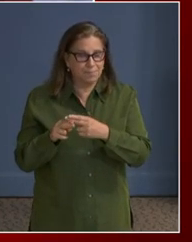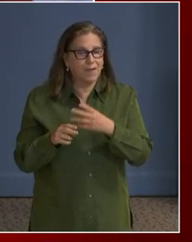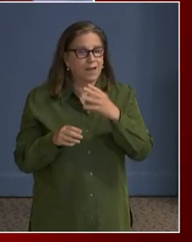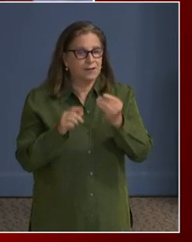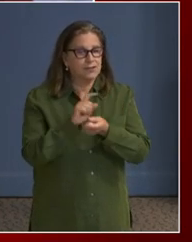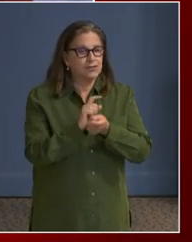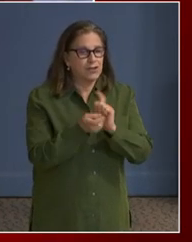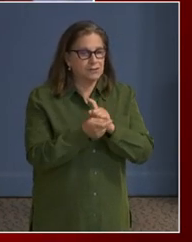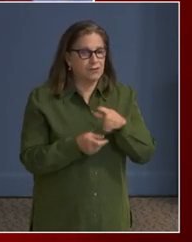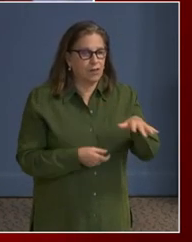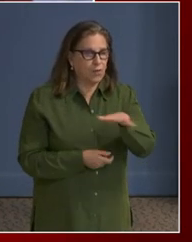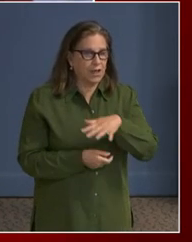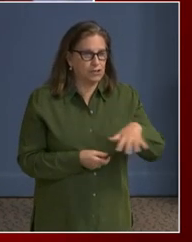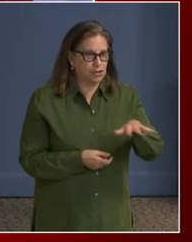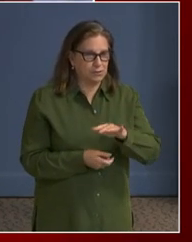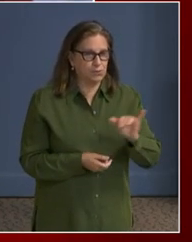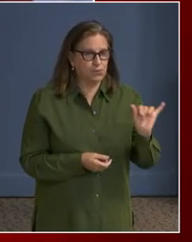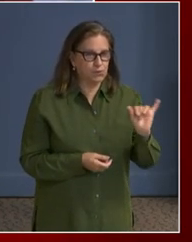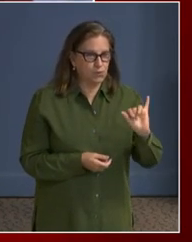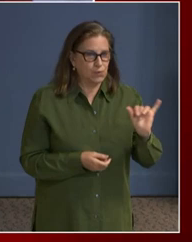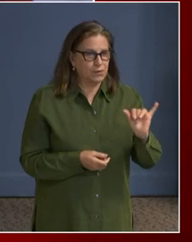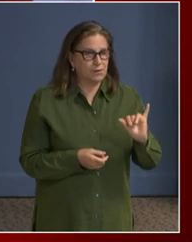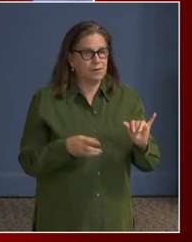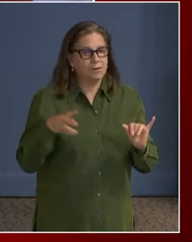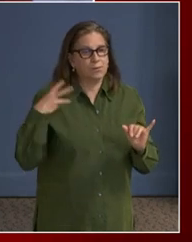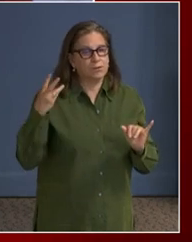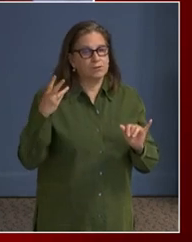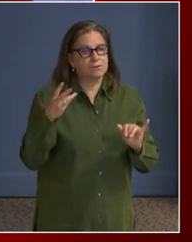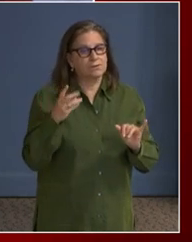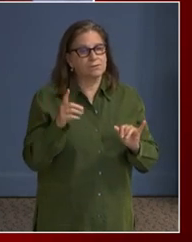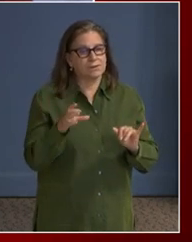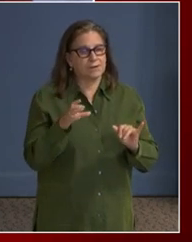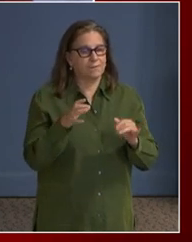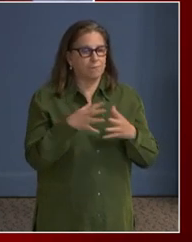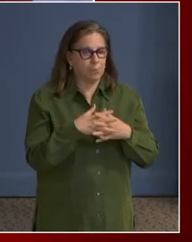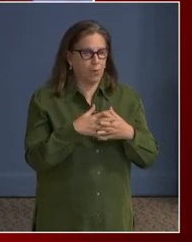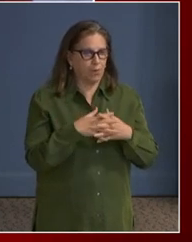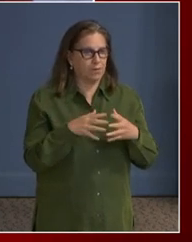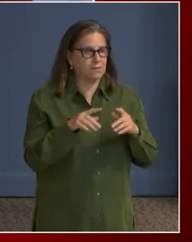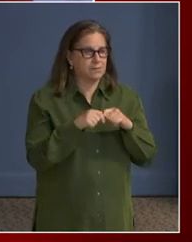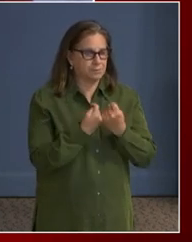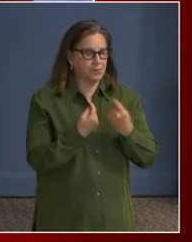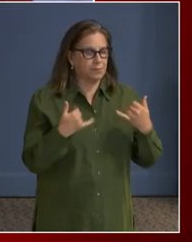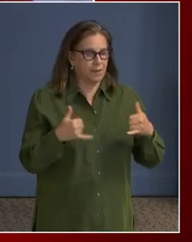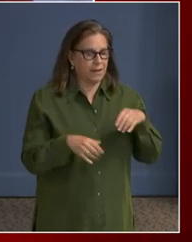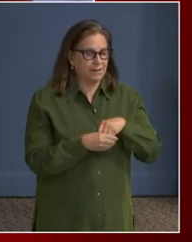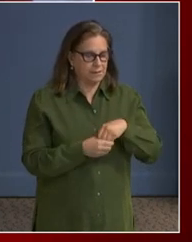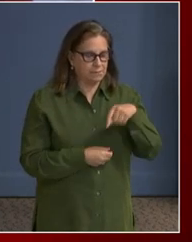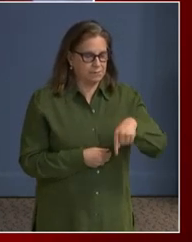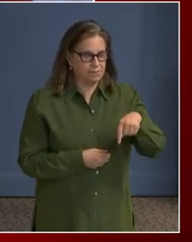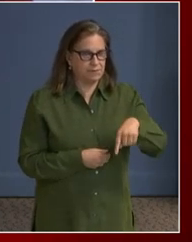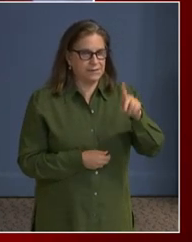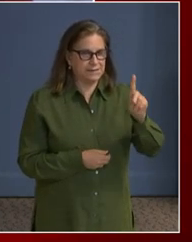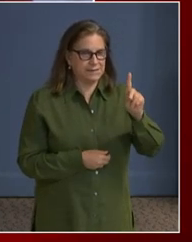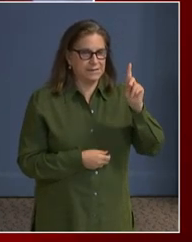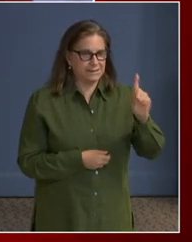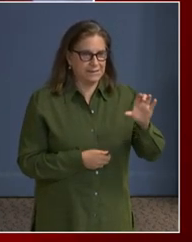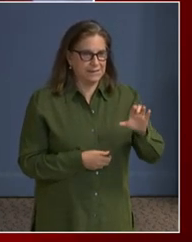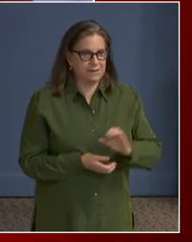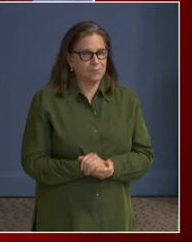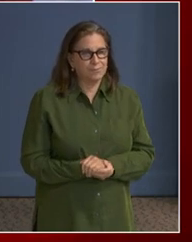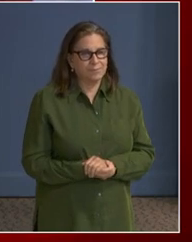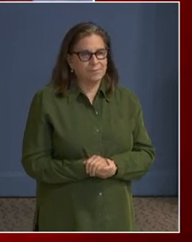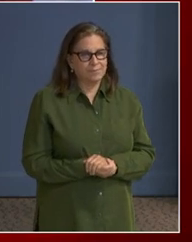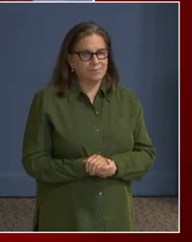of times, that the Washington football team should be playing in Washington. And to be honest with you, we